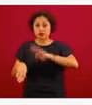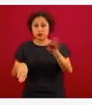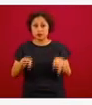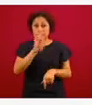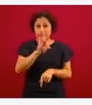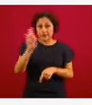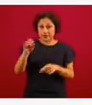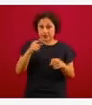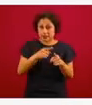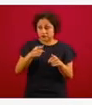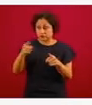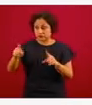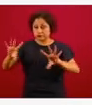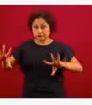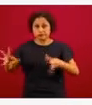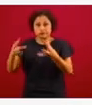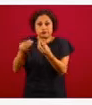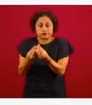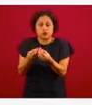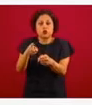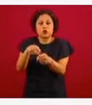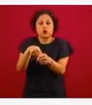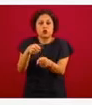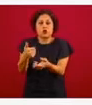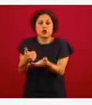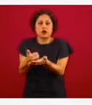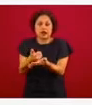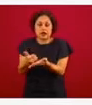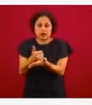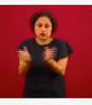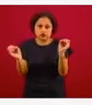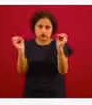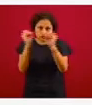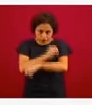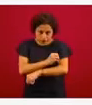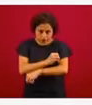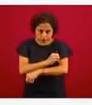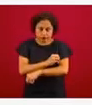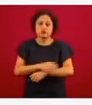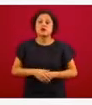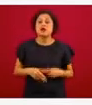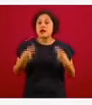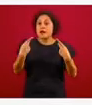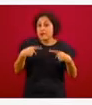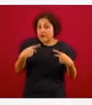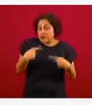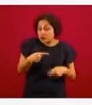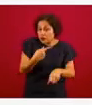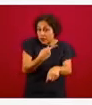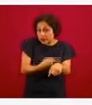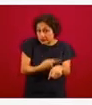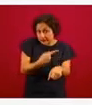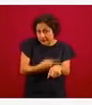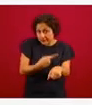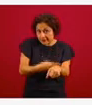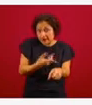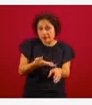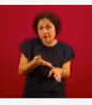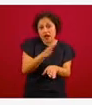Accumulated fatalities according to the date of death in dark